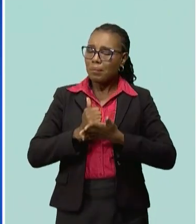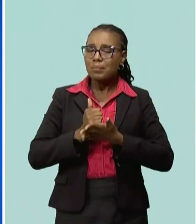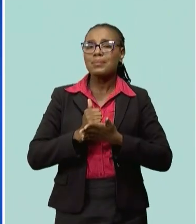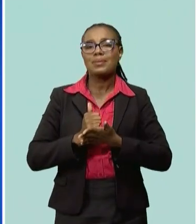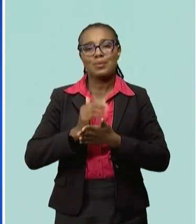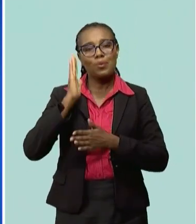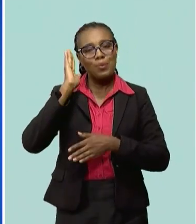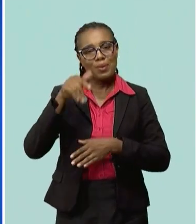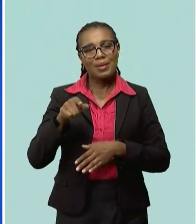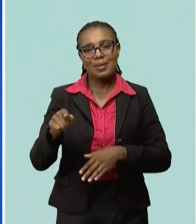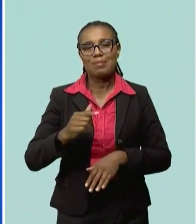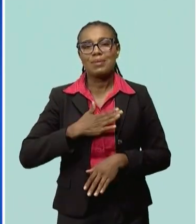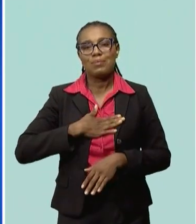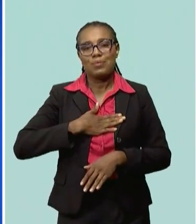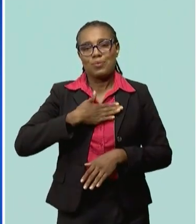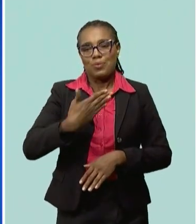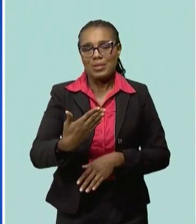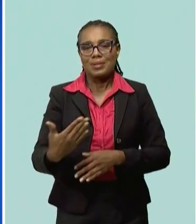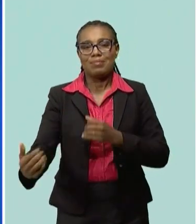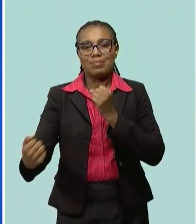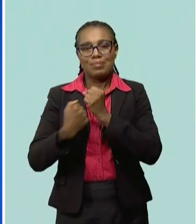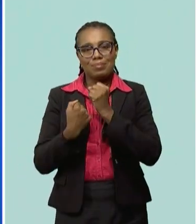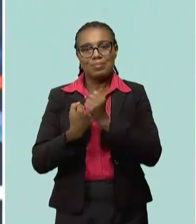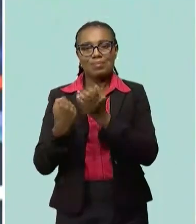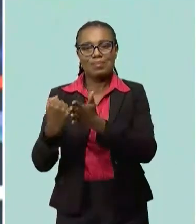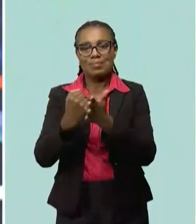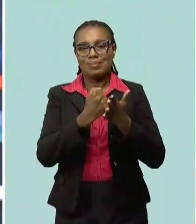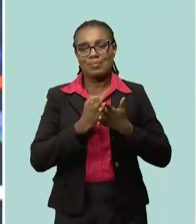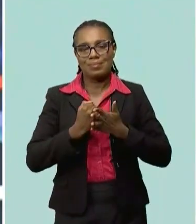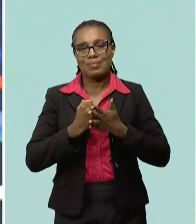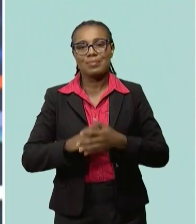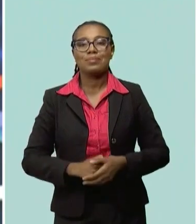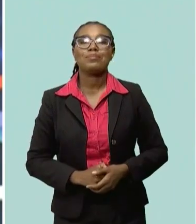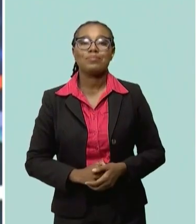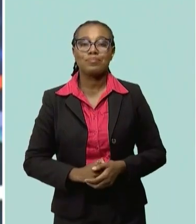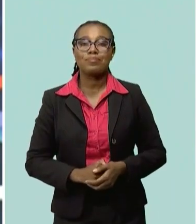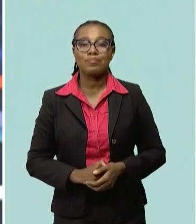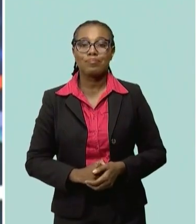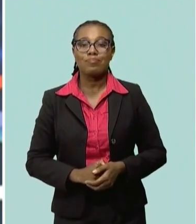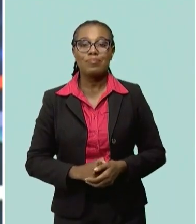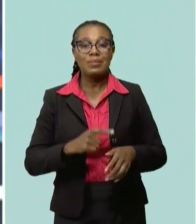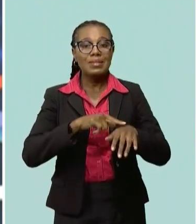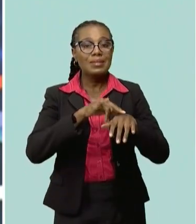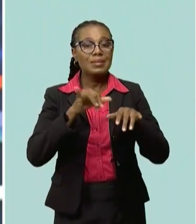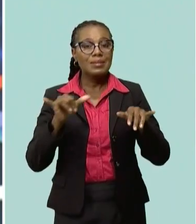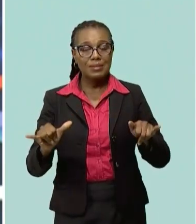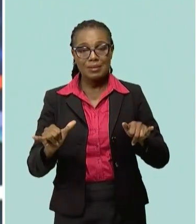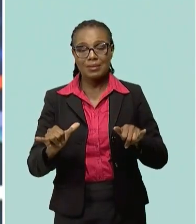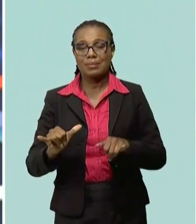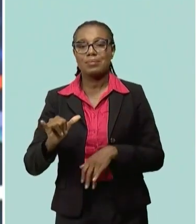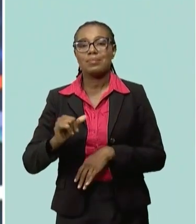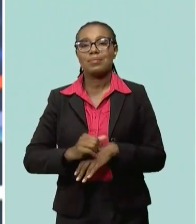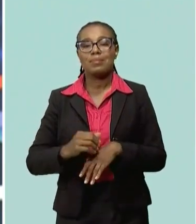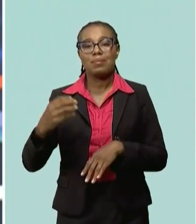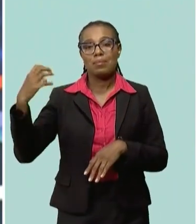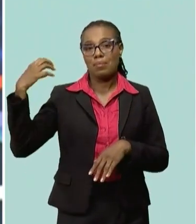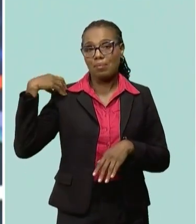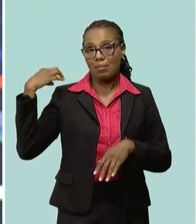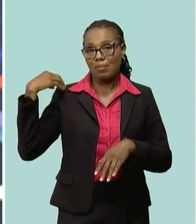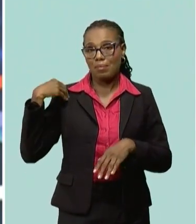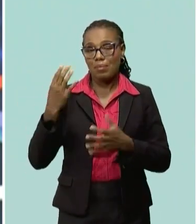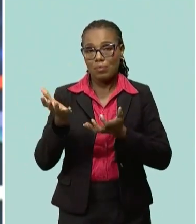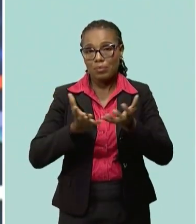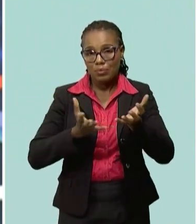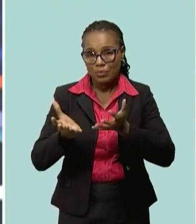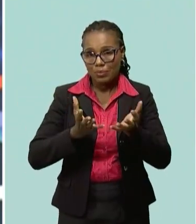help, and he'll be there to assist you. Meanwhile, Manager of Communications and Government Relations with the Barbados Light